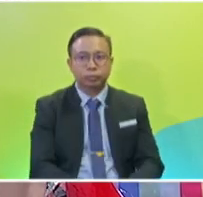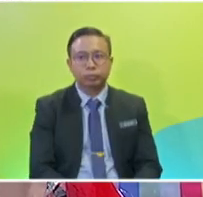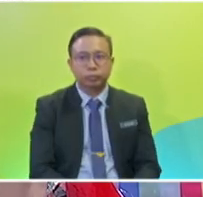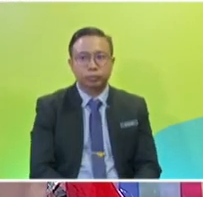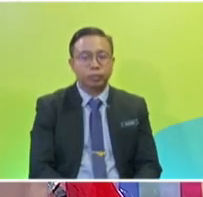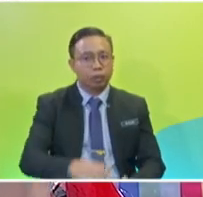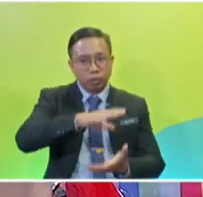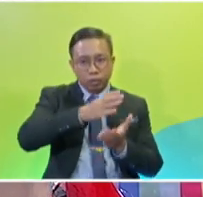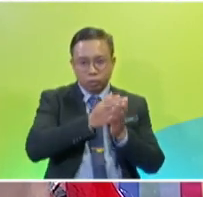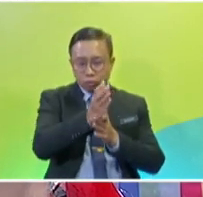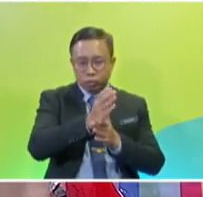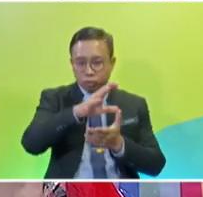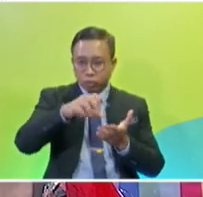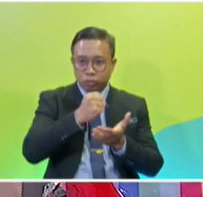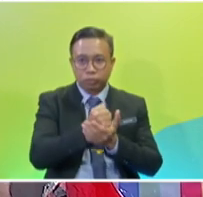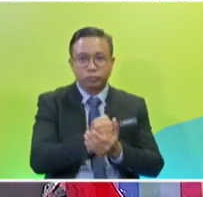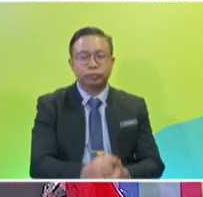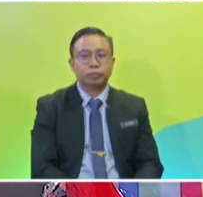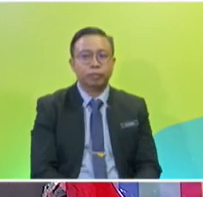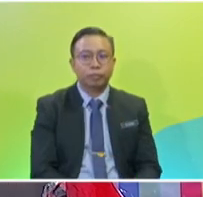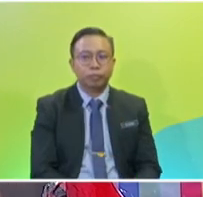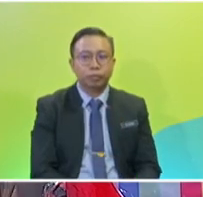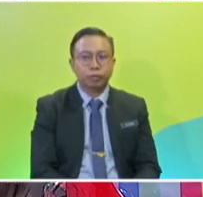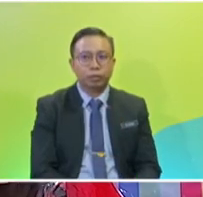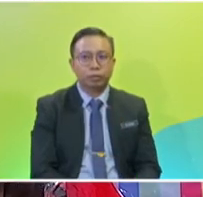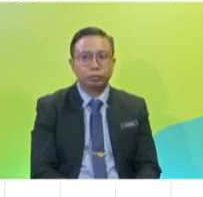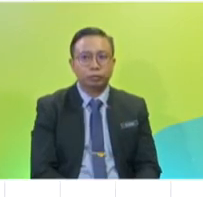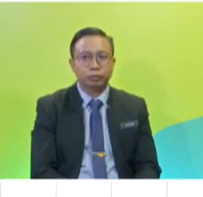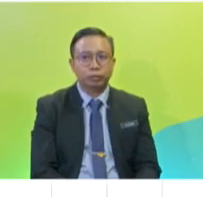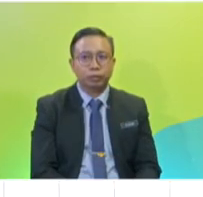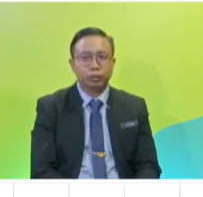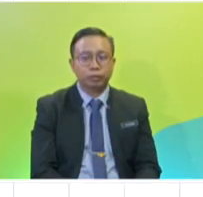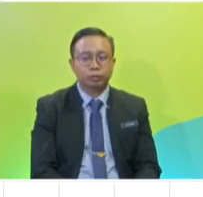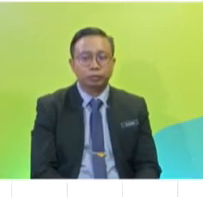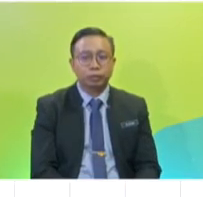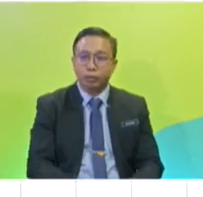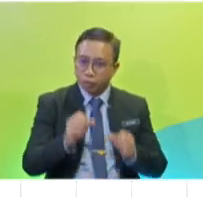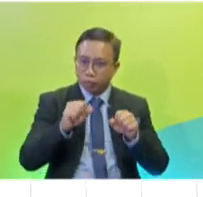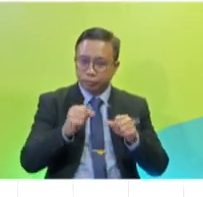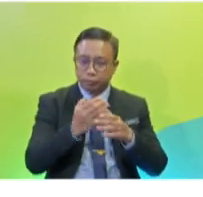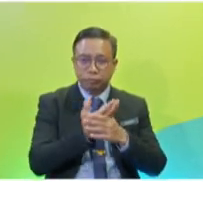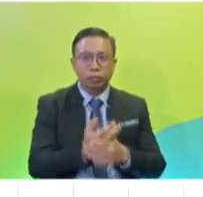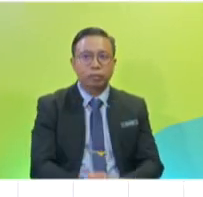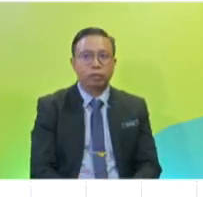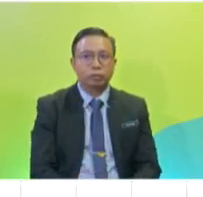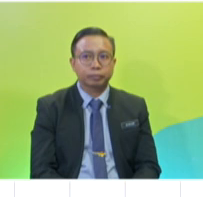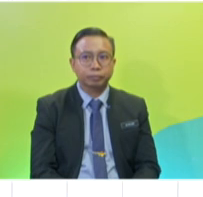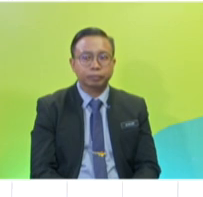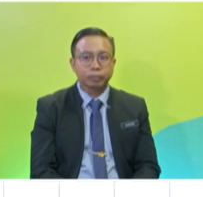our segments? Anyone? Can I share, madam? Okay, over to you.